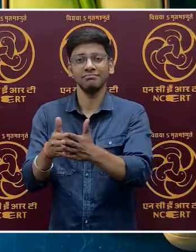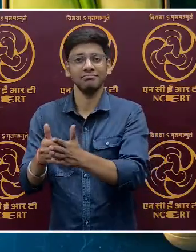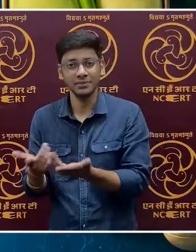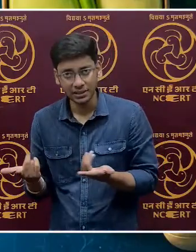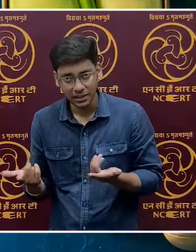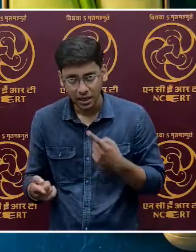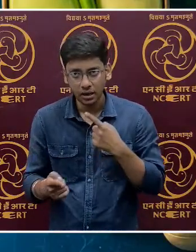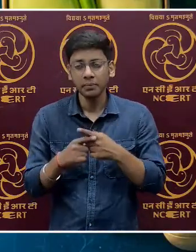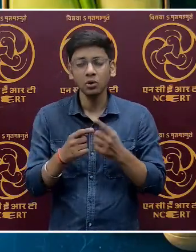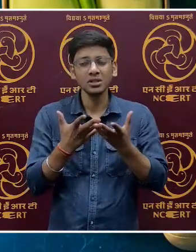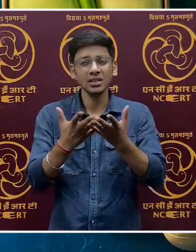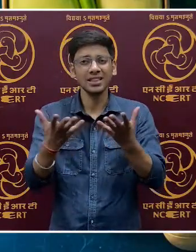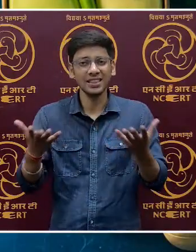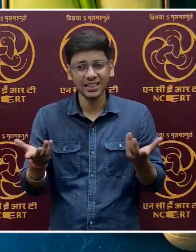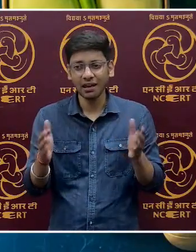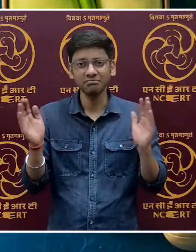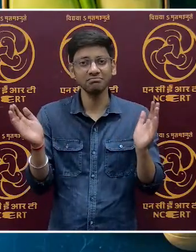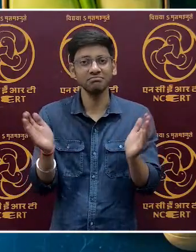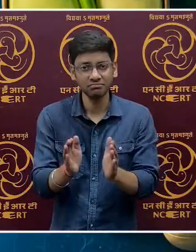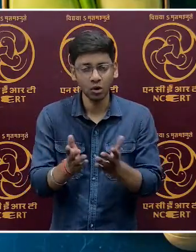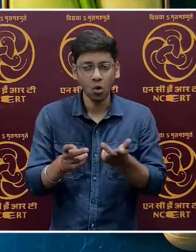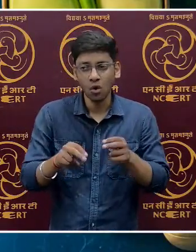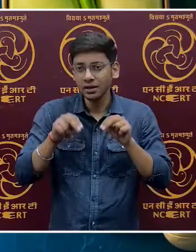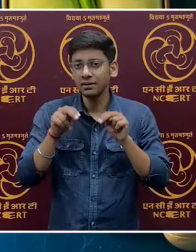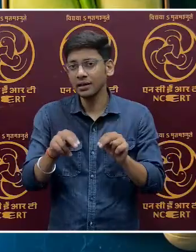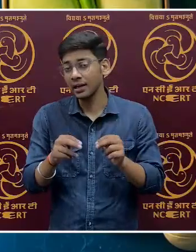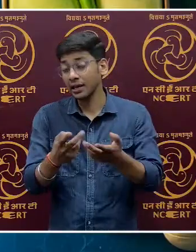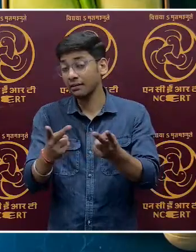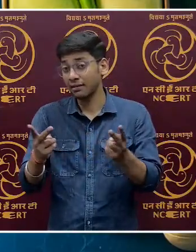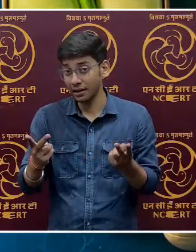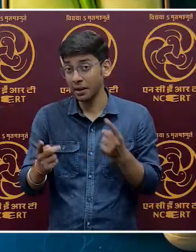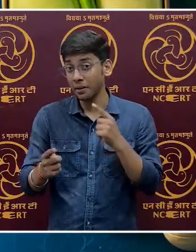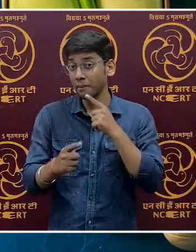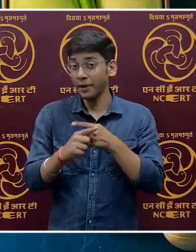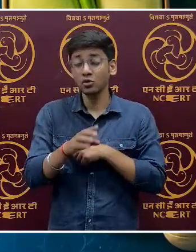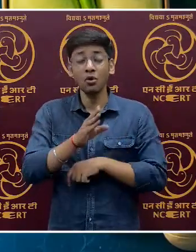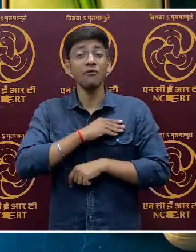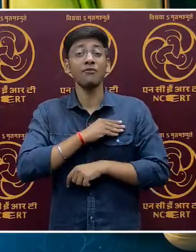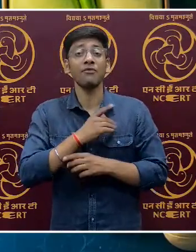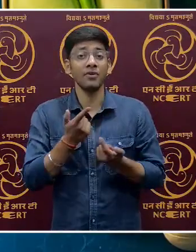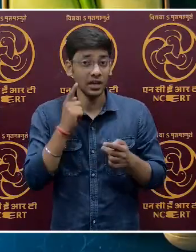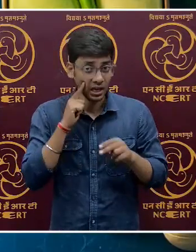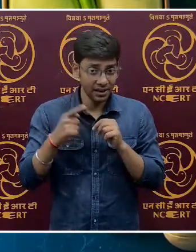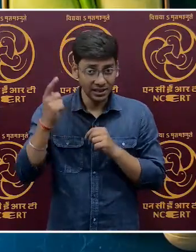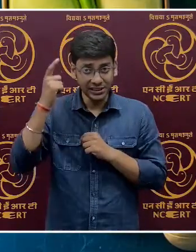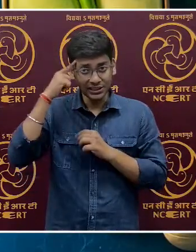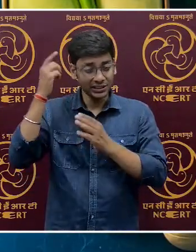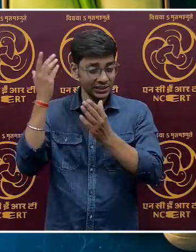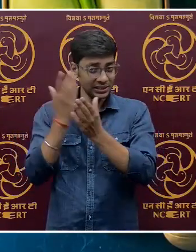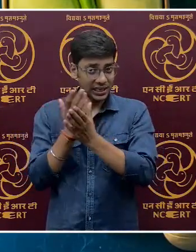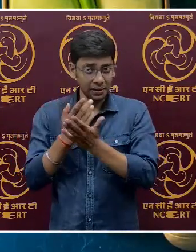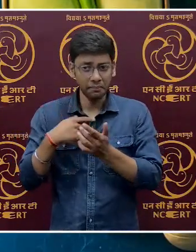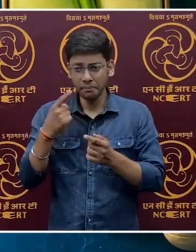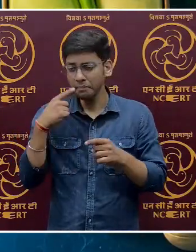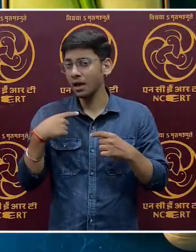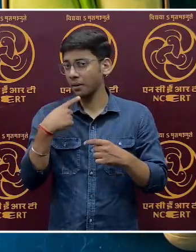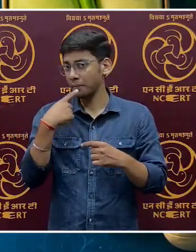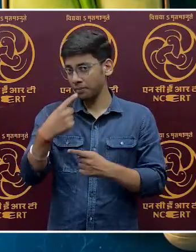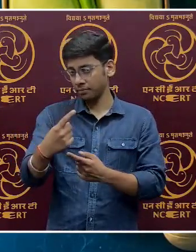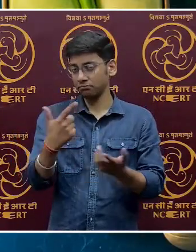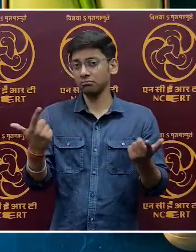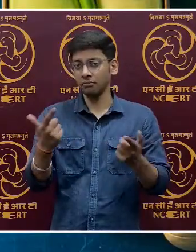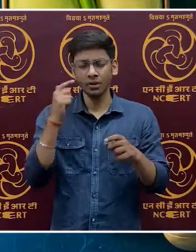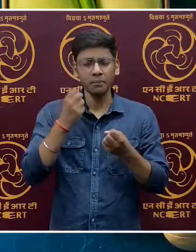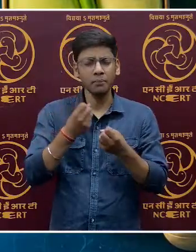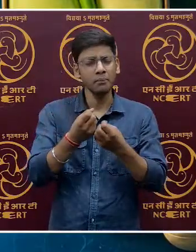or either material problems or requirement problems, or either a fear, even the psychologically, I want to talk one thing. Many times